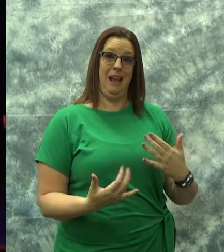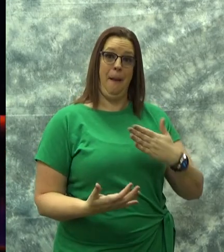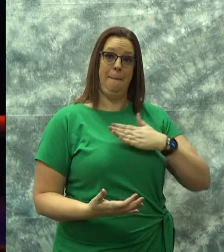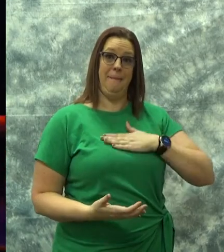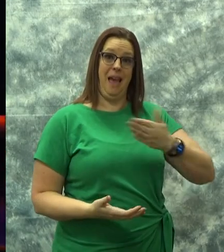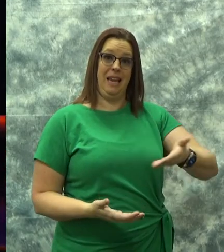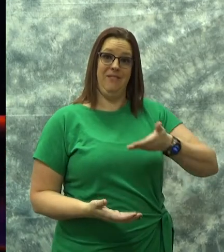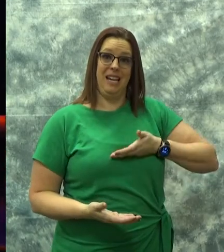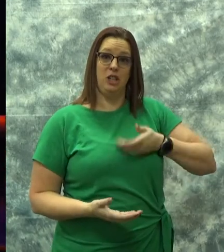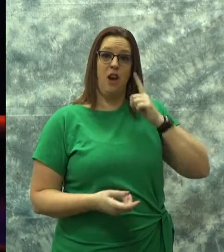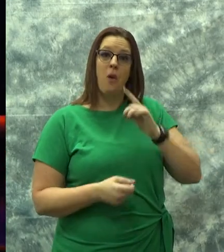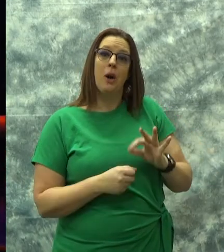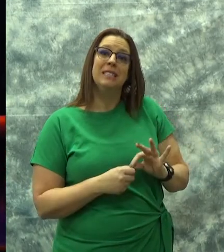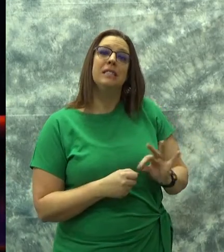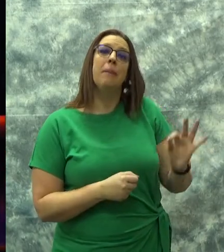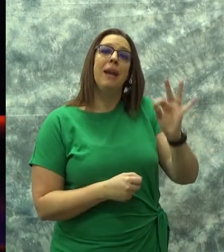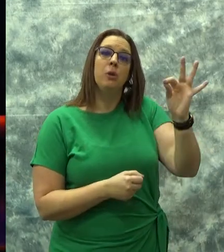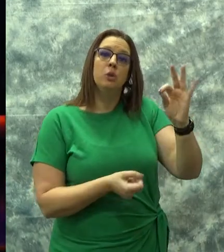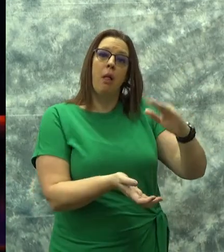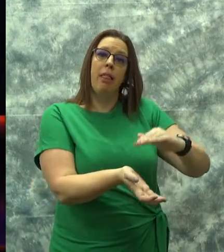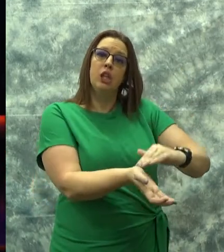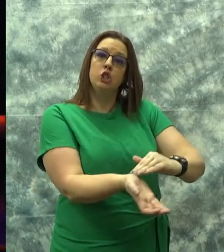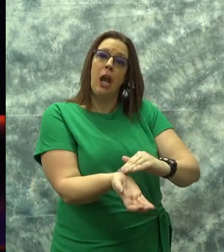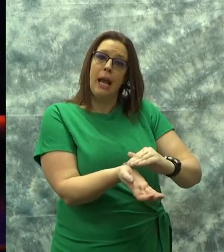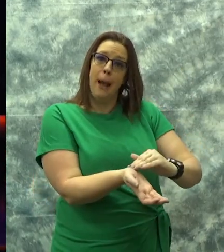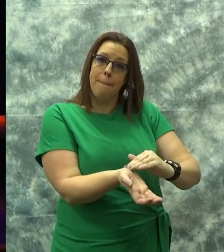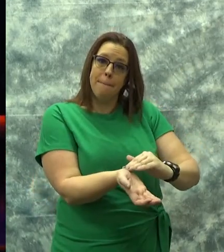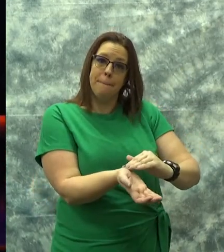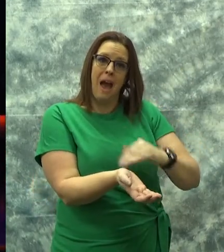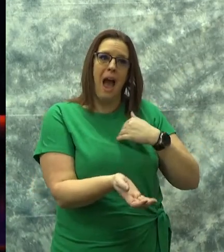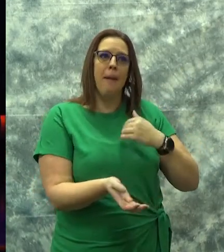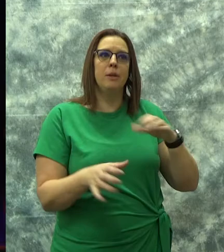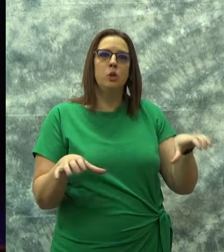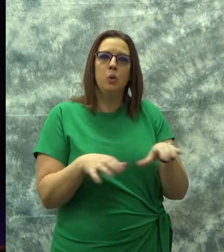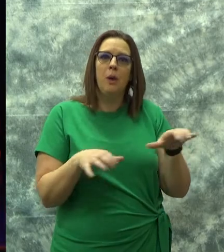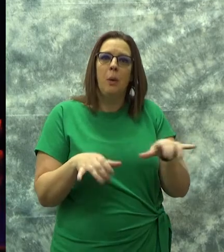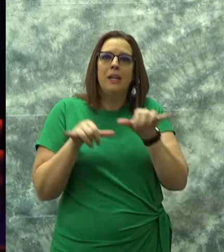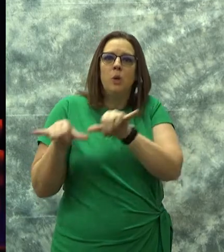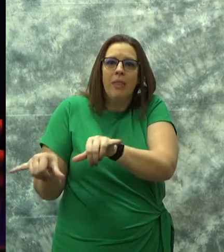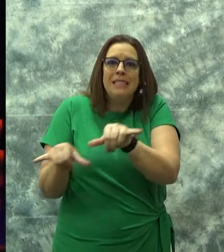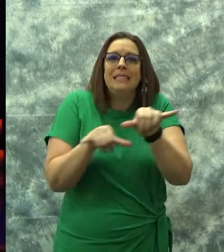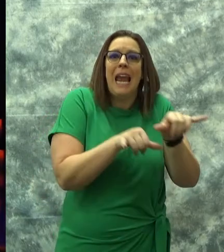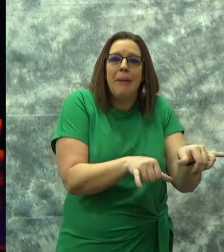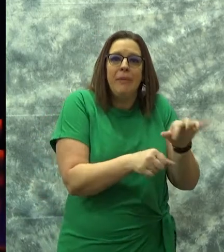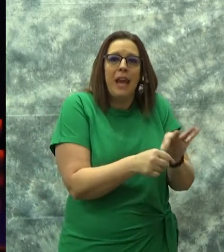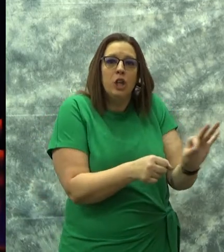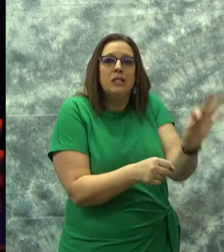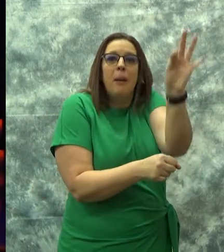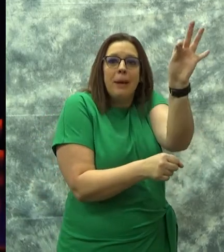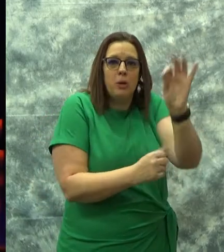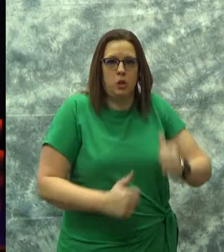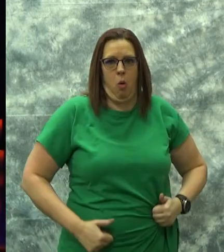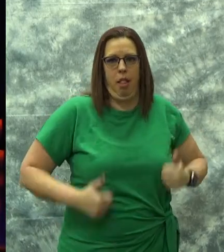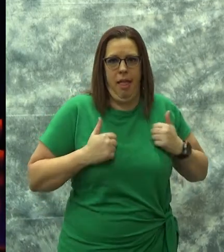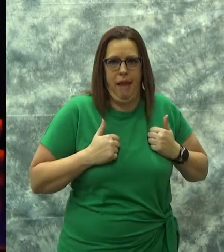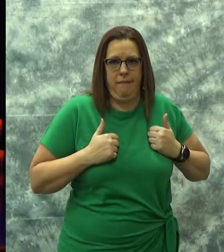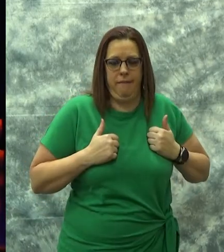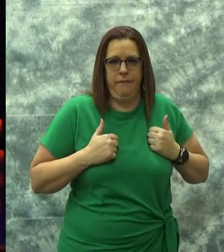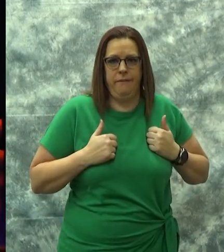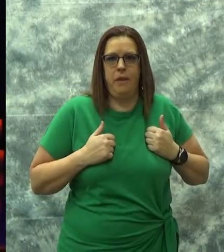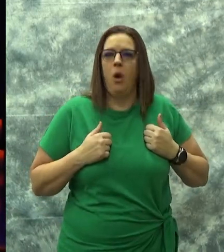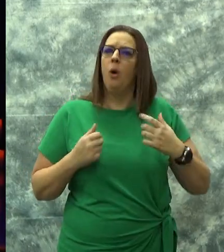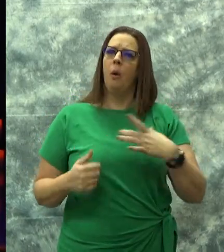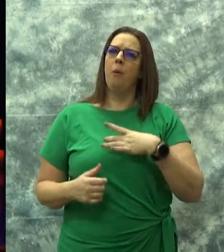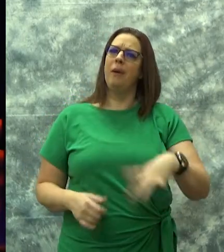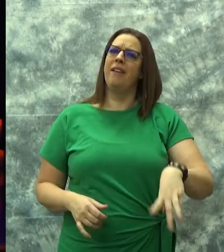invitation into a spiritual checkup, I'm inviting us to consider the same thing about our spiritual life. Because what I find in